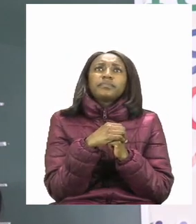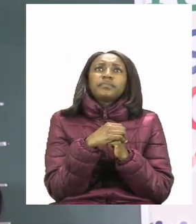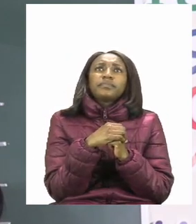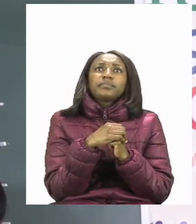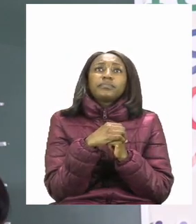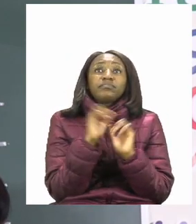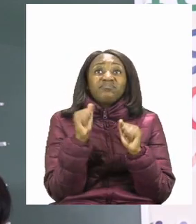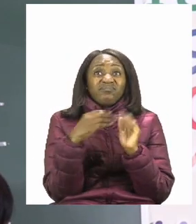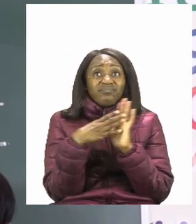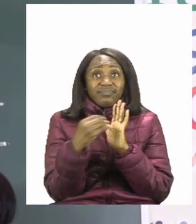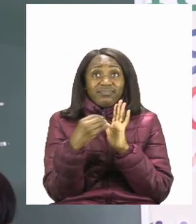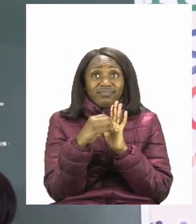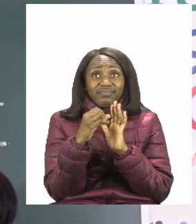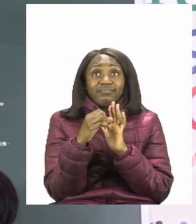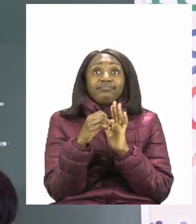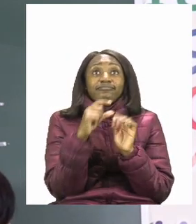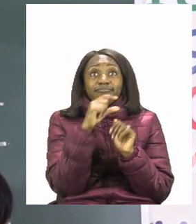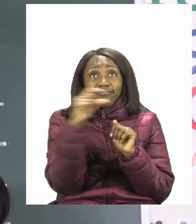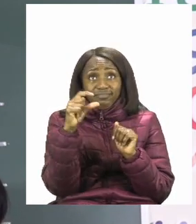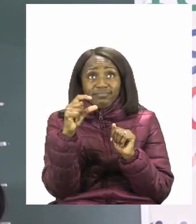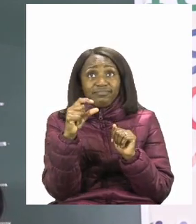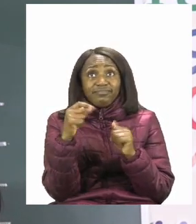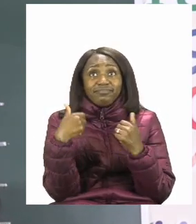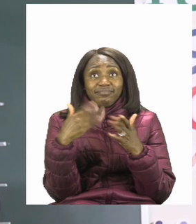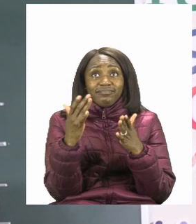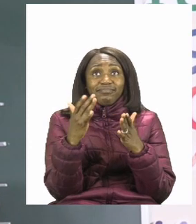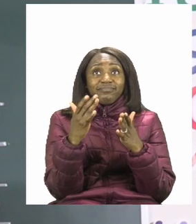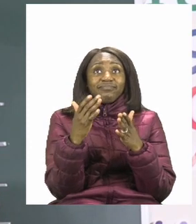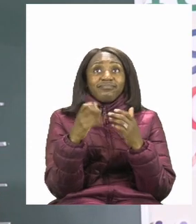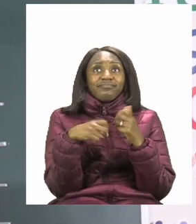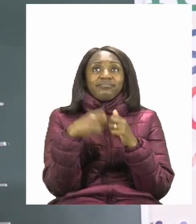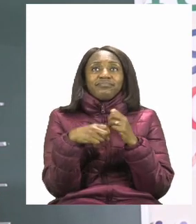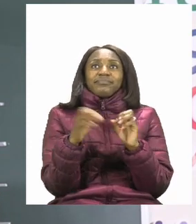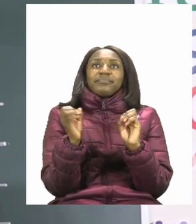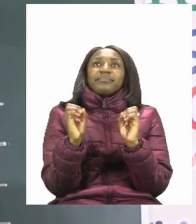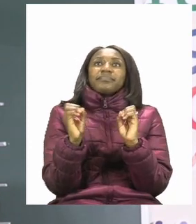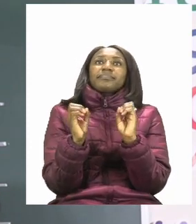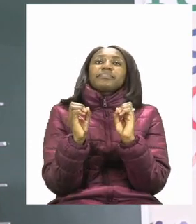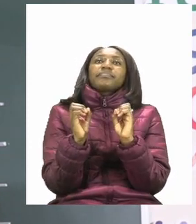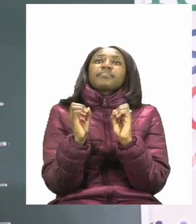this one so that you can start your sentences.